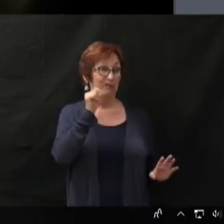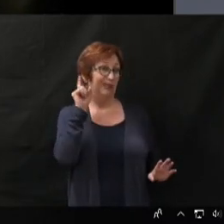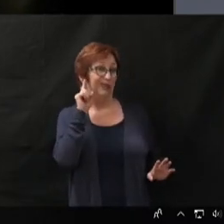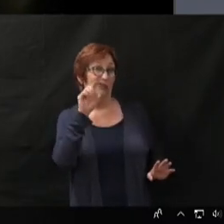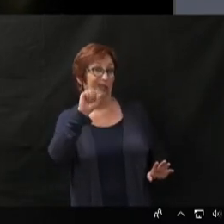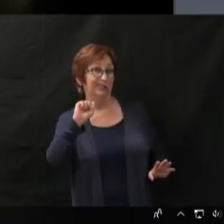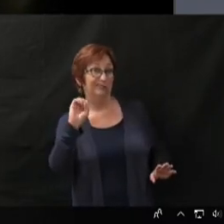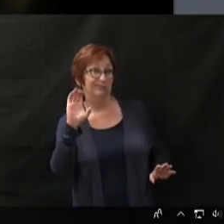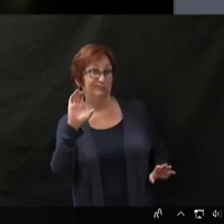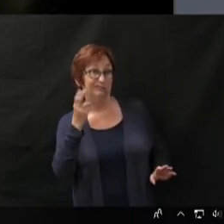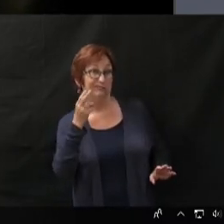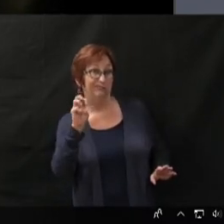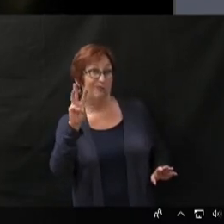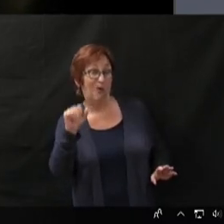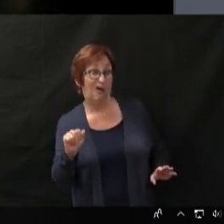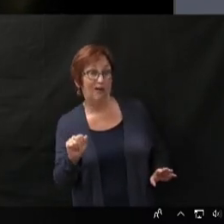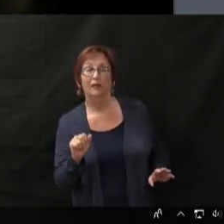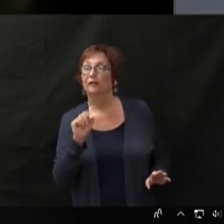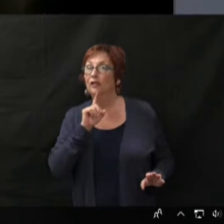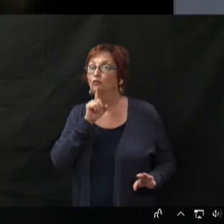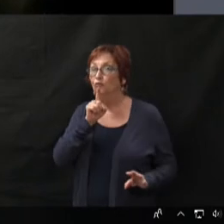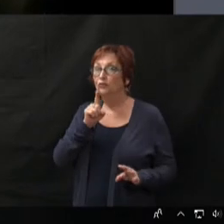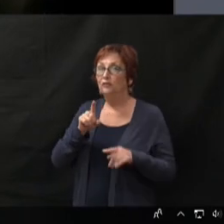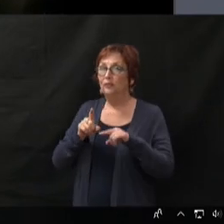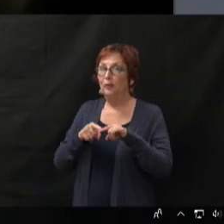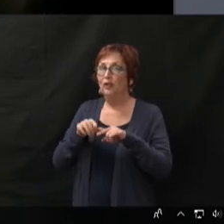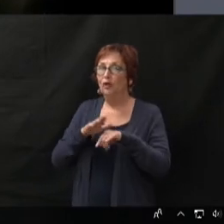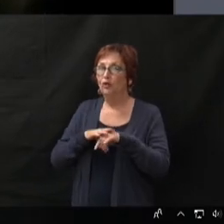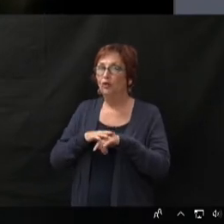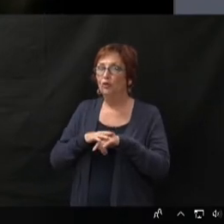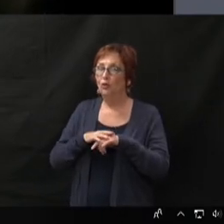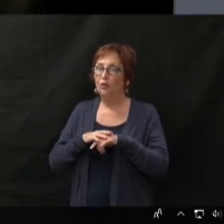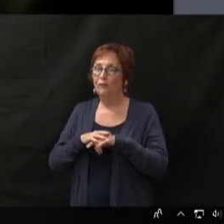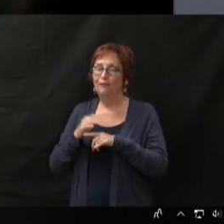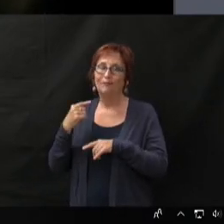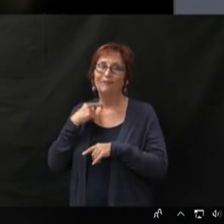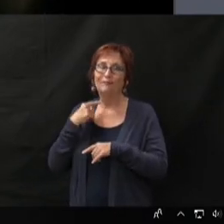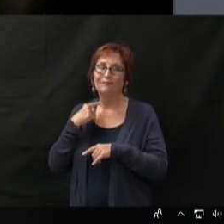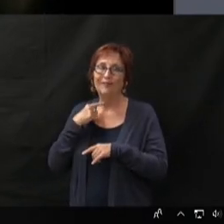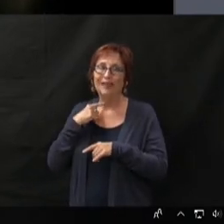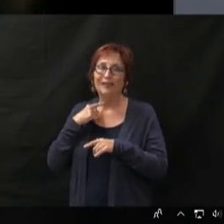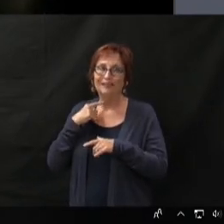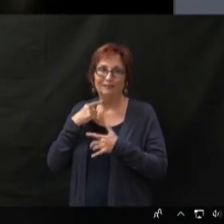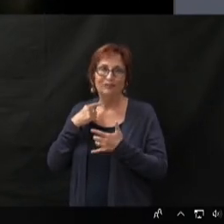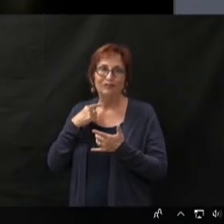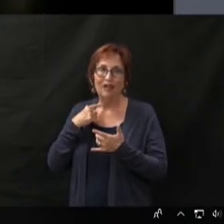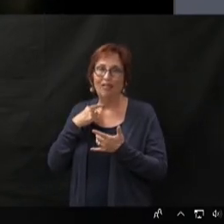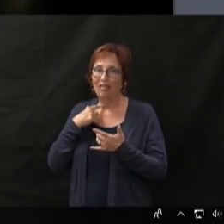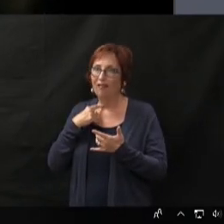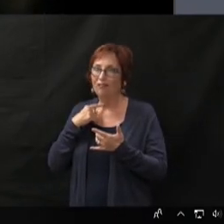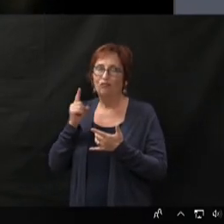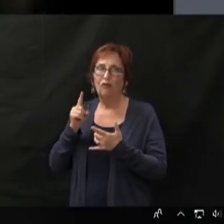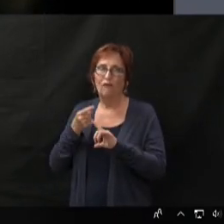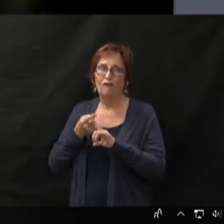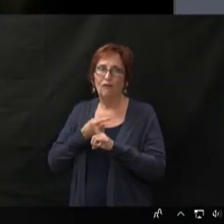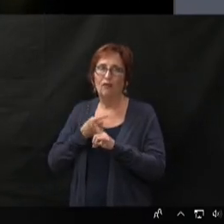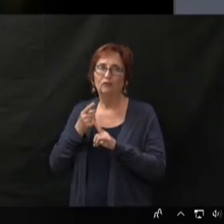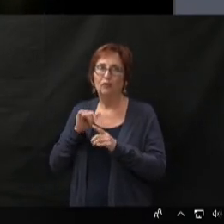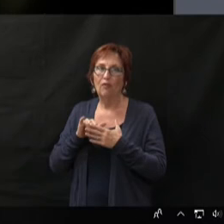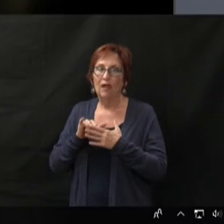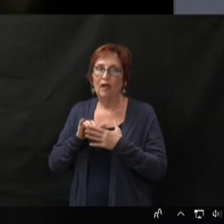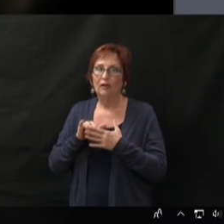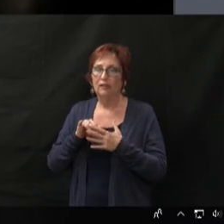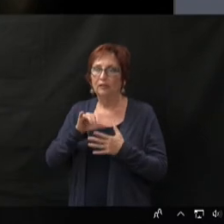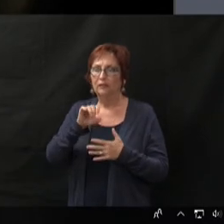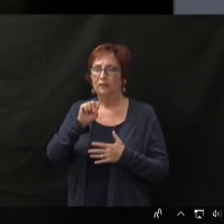in it. And it's true. Depending upon what your dialect is, the schwa vowel is going to change, or you might